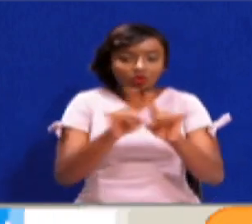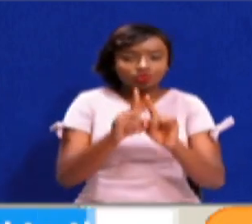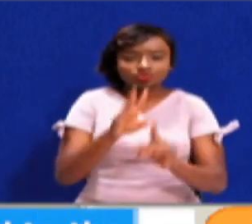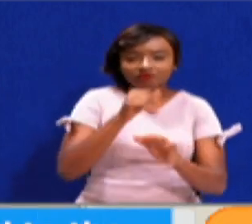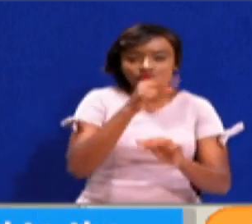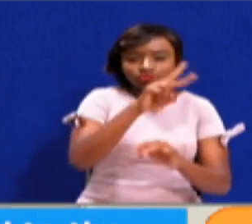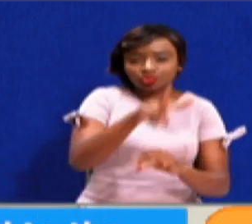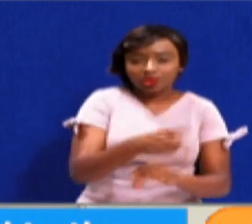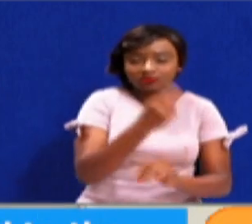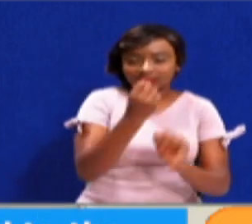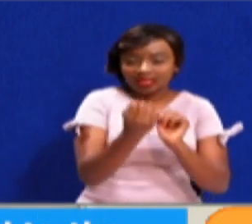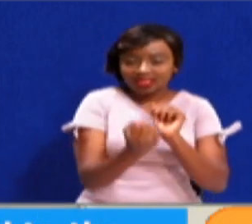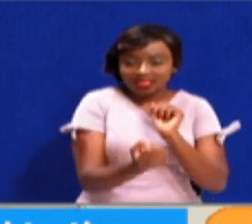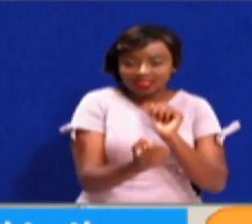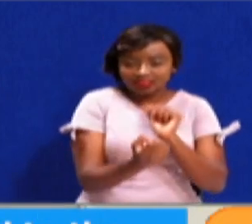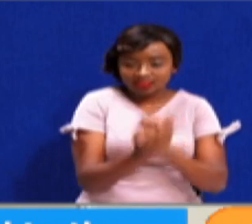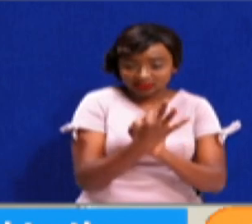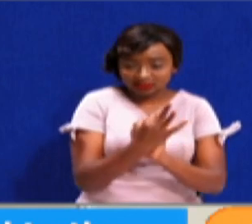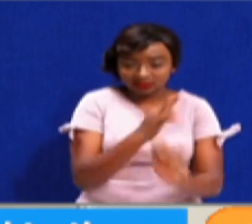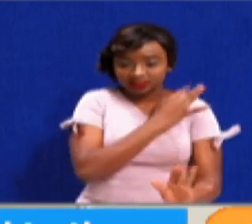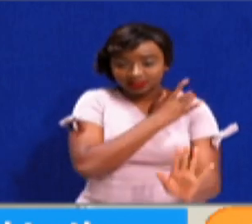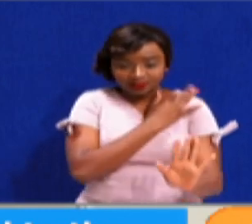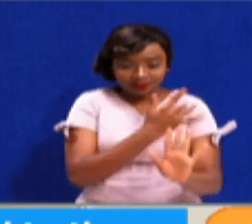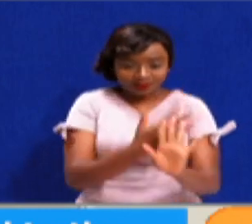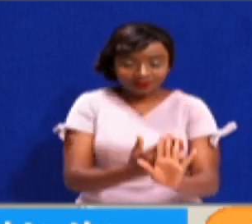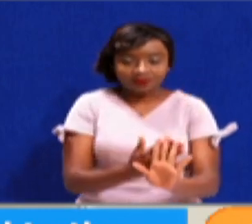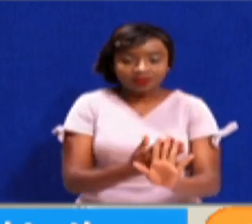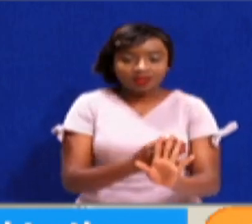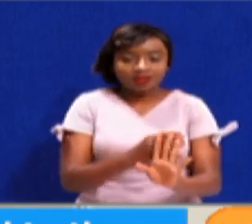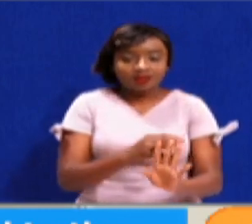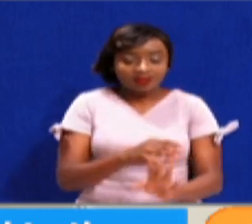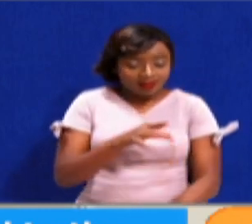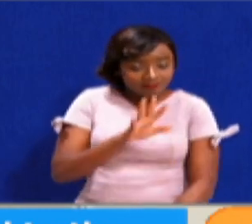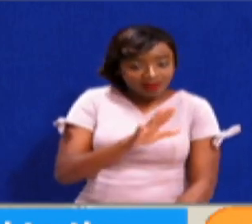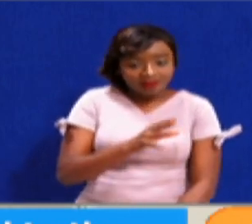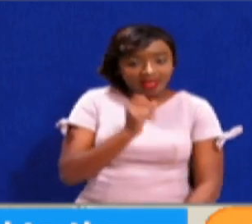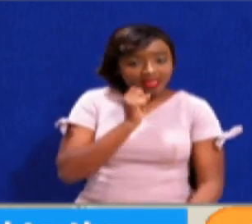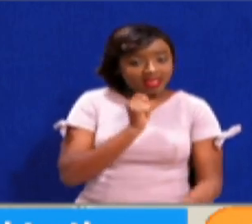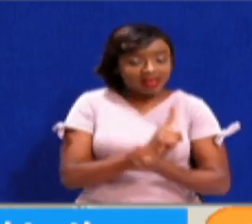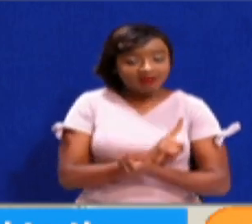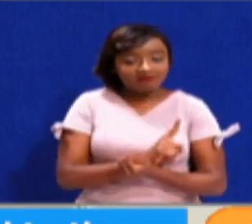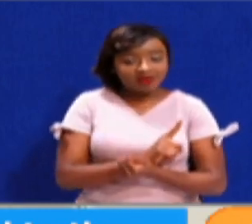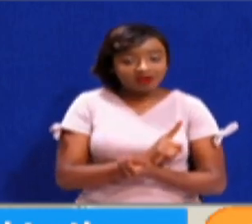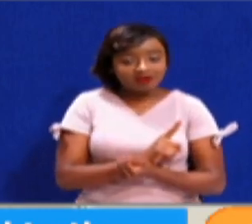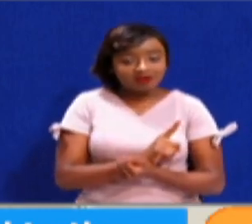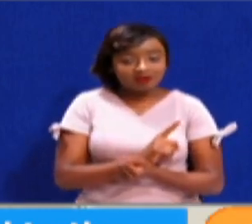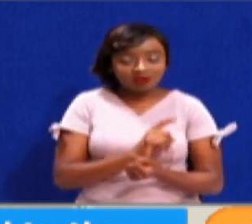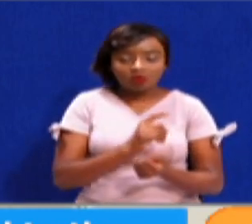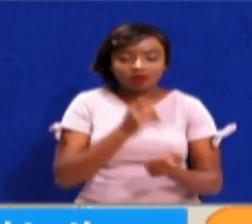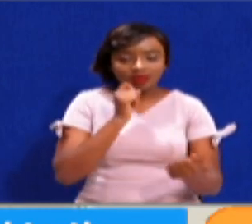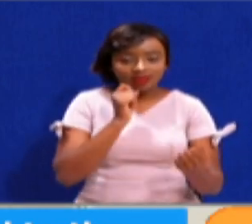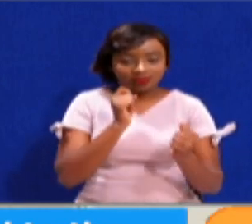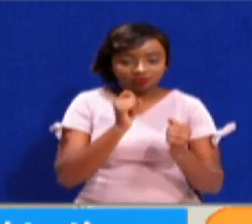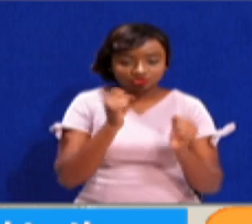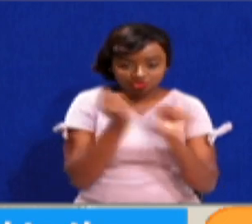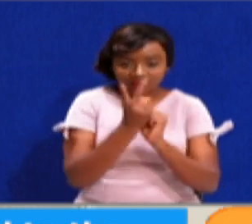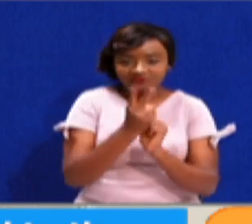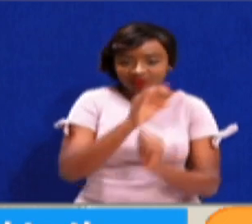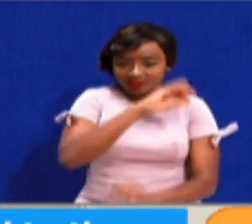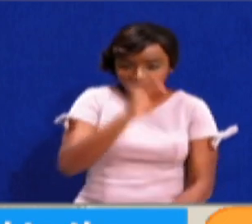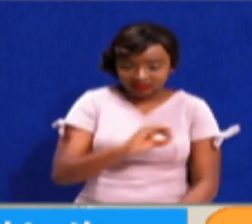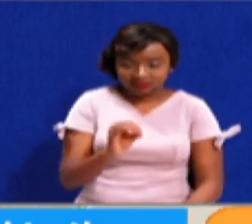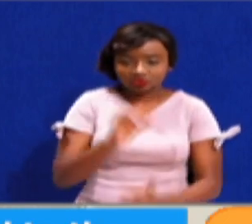2013, the own source revenue has contributed an average of close to 12% of total county expenditures.